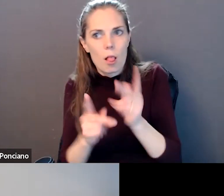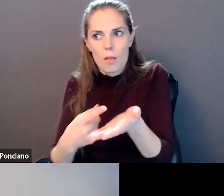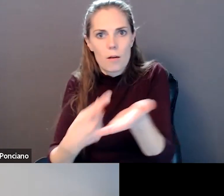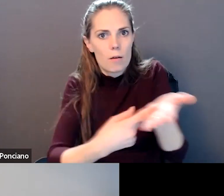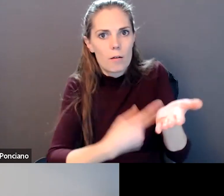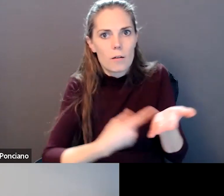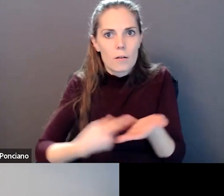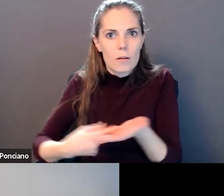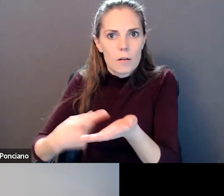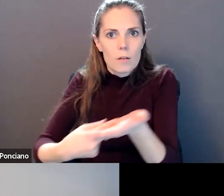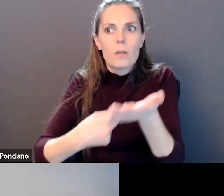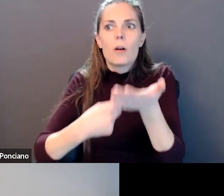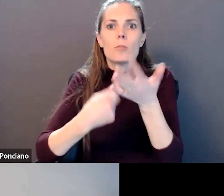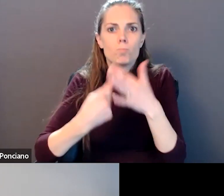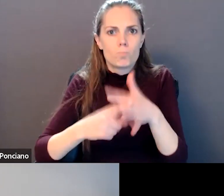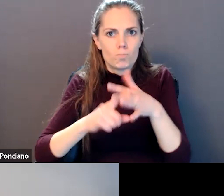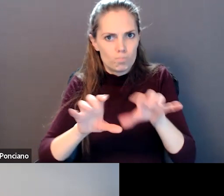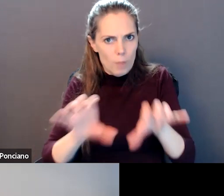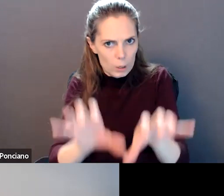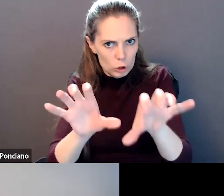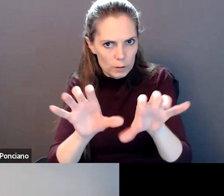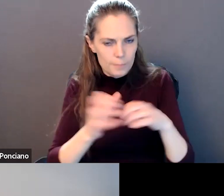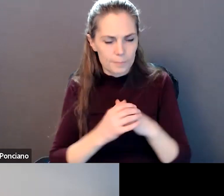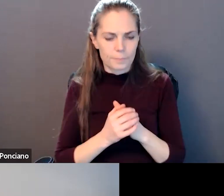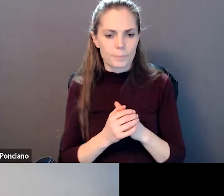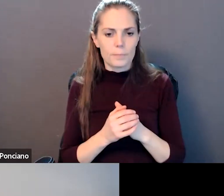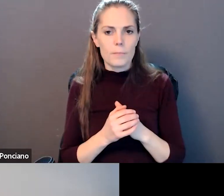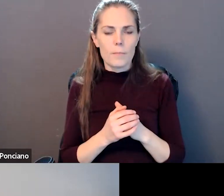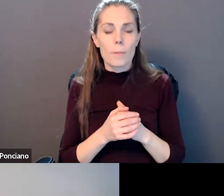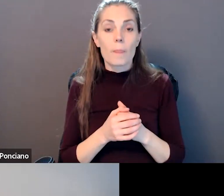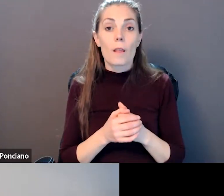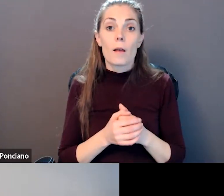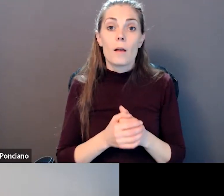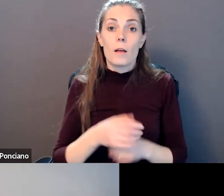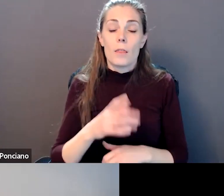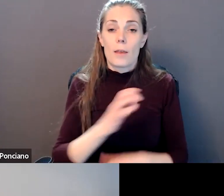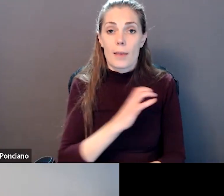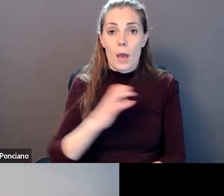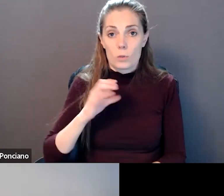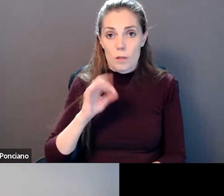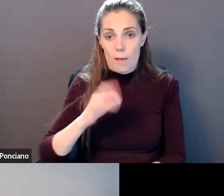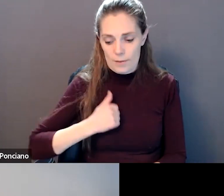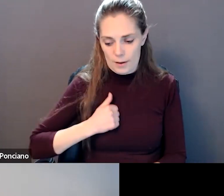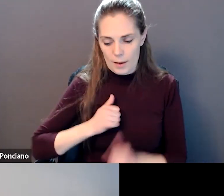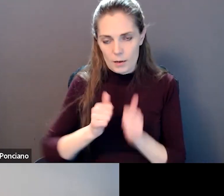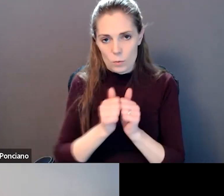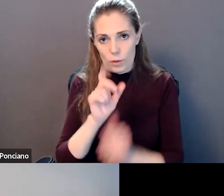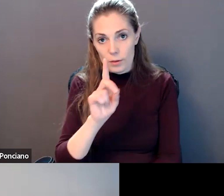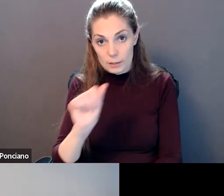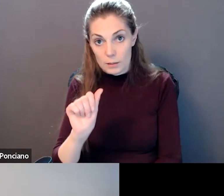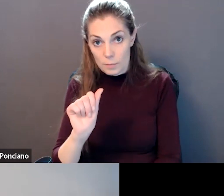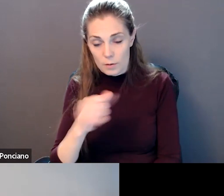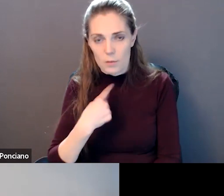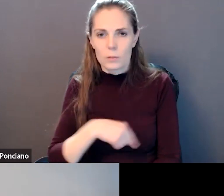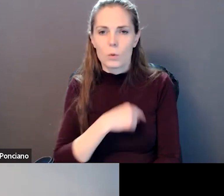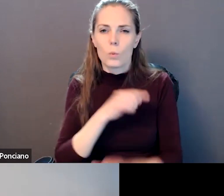putting them in action. One of the things at the Council of Canadians with Disabilities, we did a lot of work with community